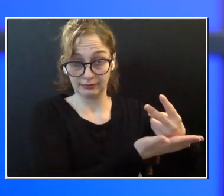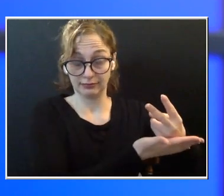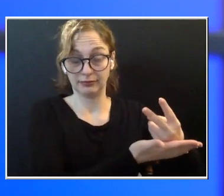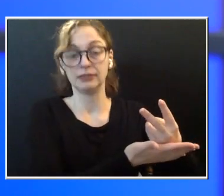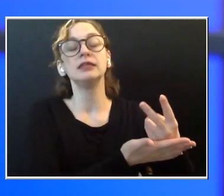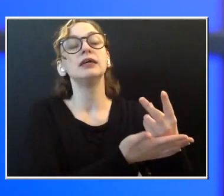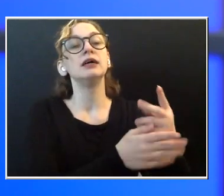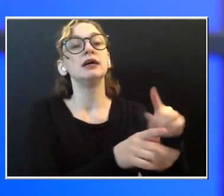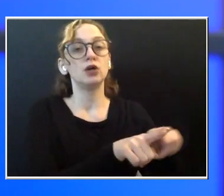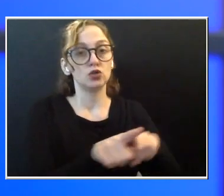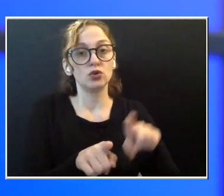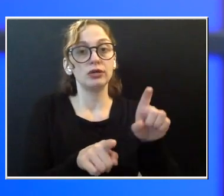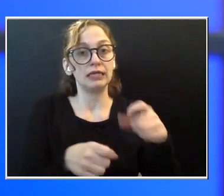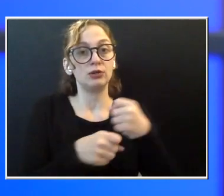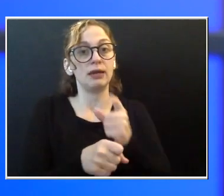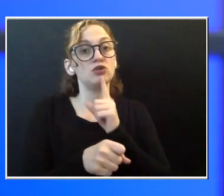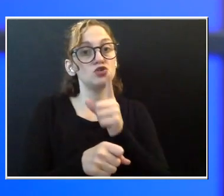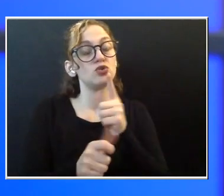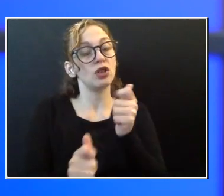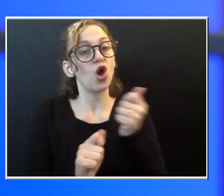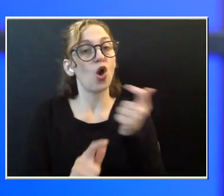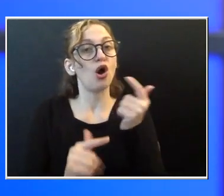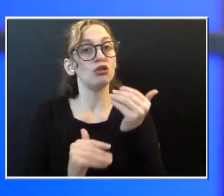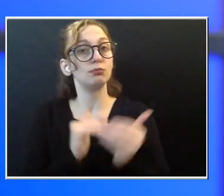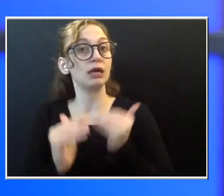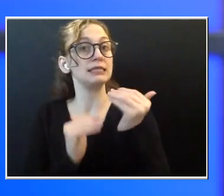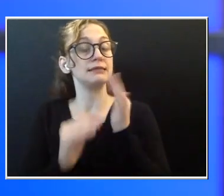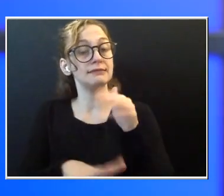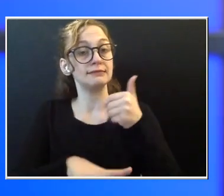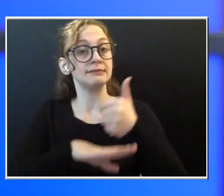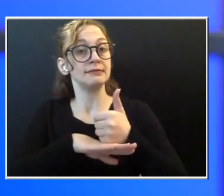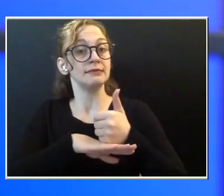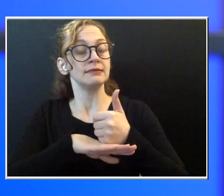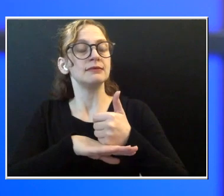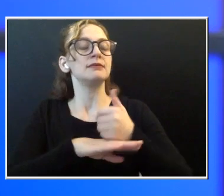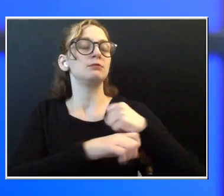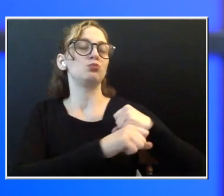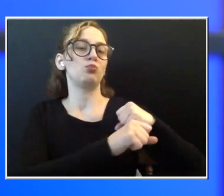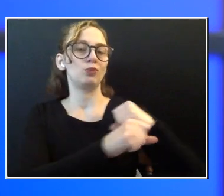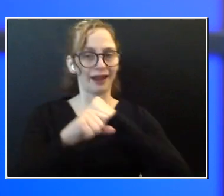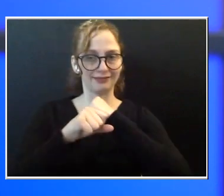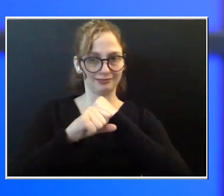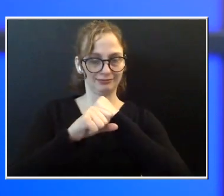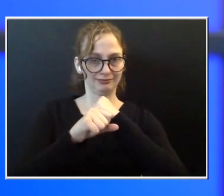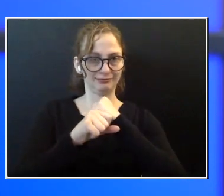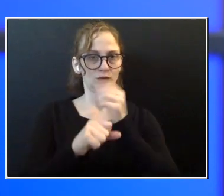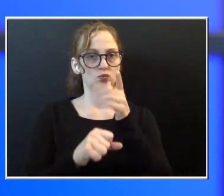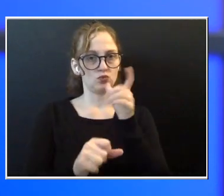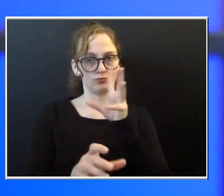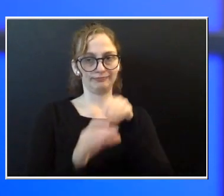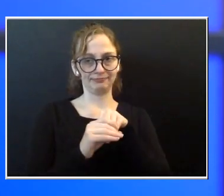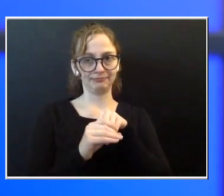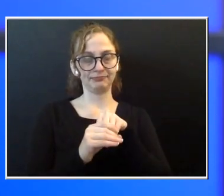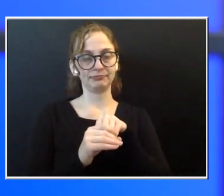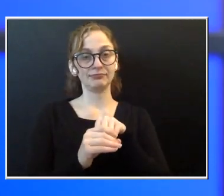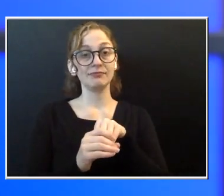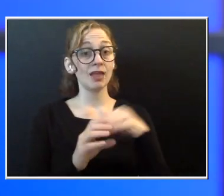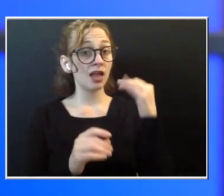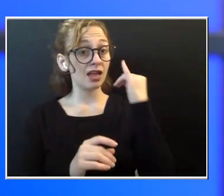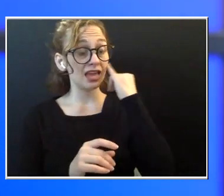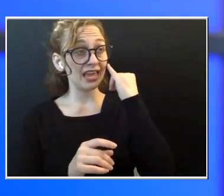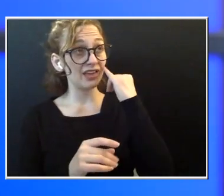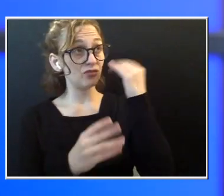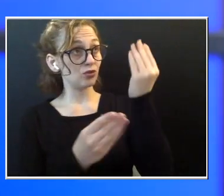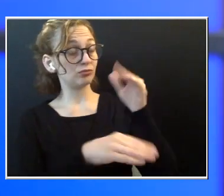that all the processes that you have in place protect the subjects. Like, if you give electronic data, that needs to be